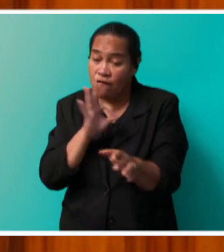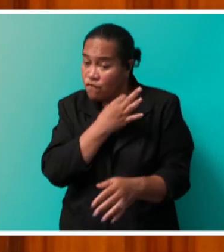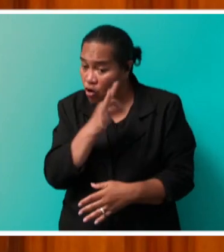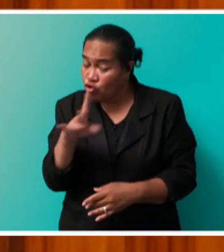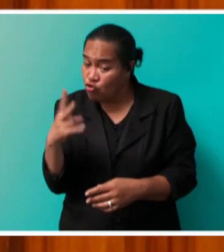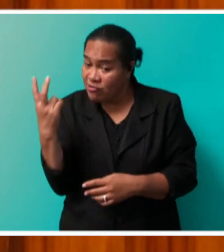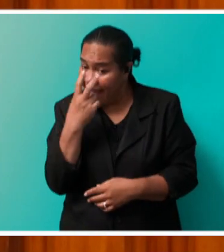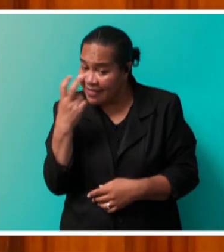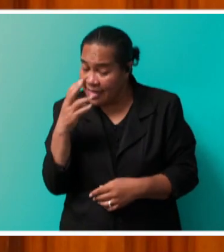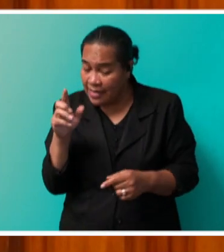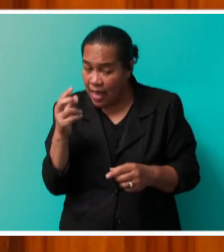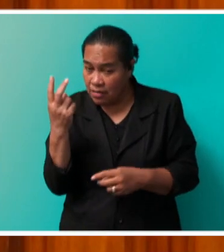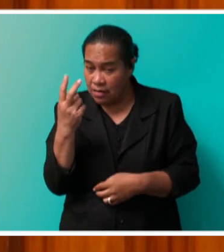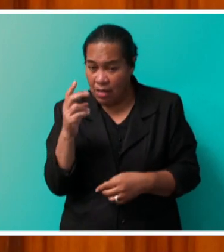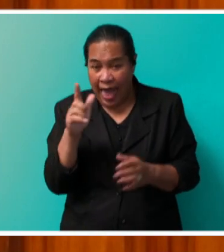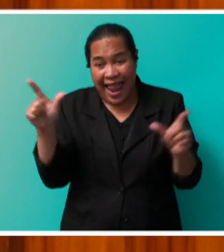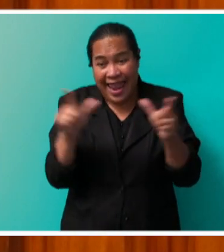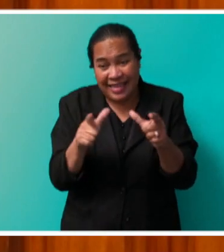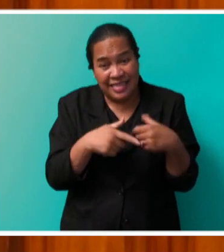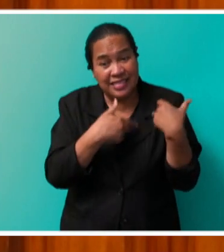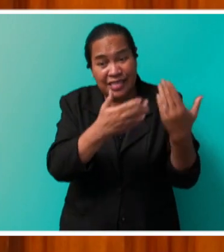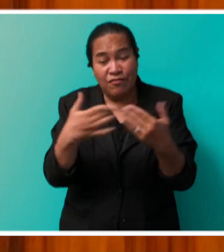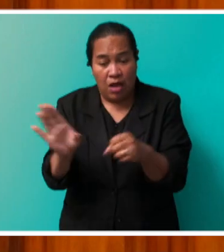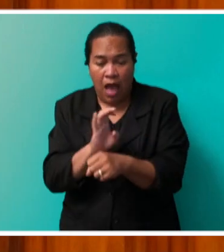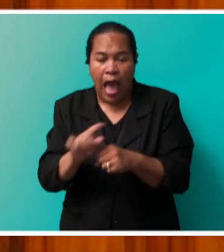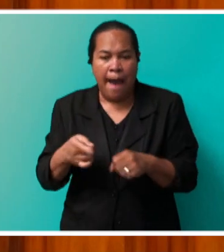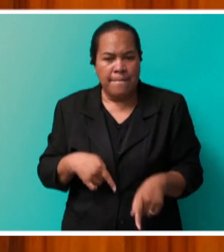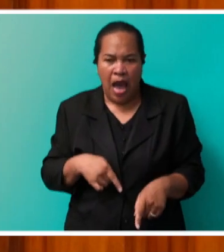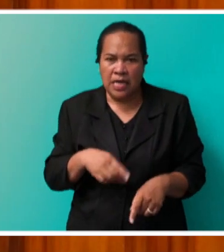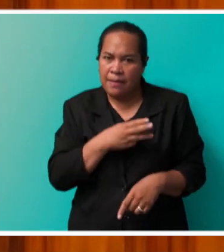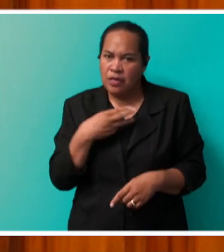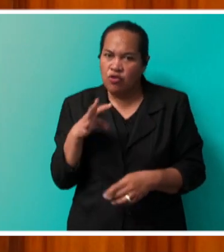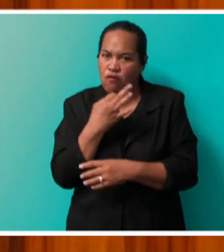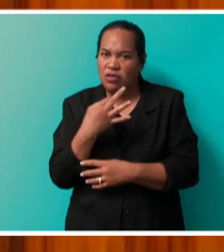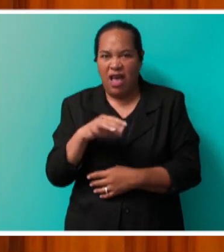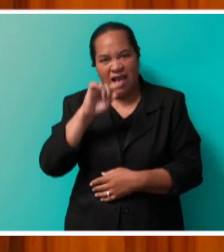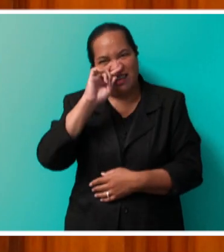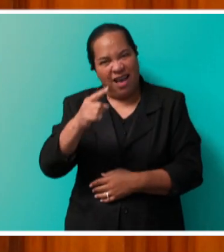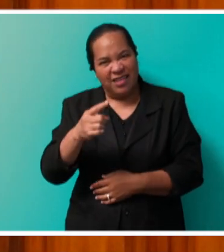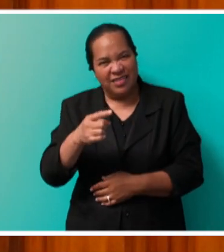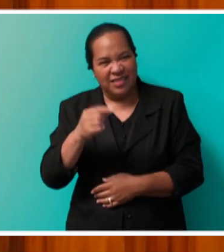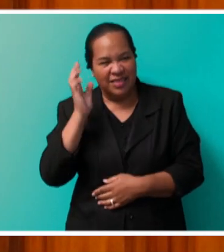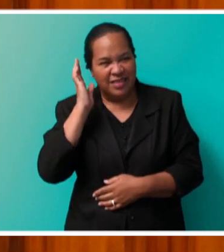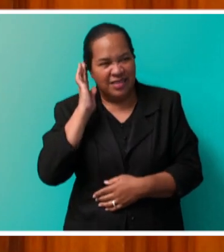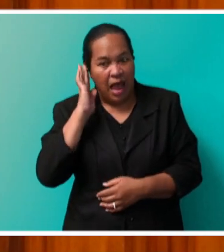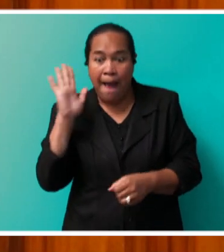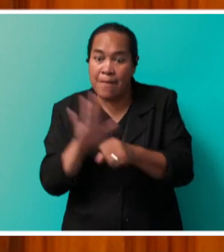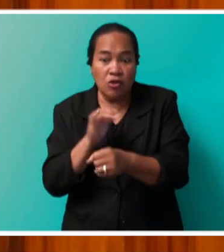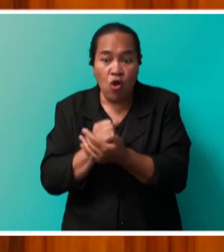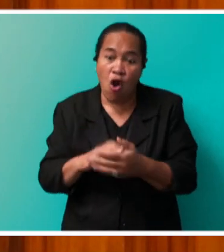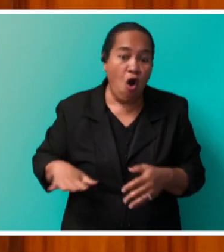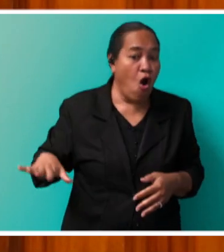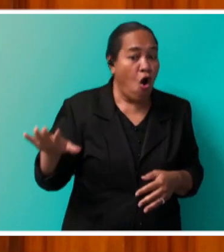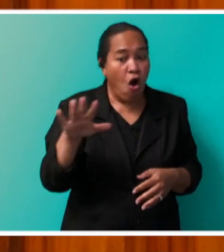the operations of all timber treatment plants, it does not authorize the Ministry of Forestry to also ensure that timber users only